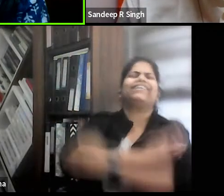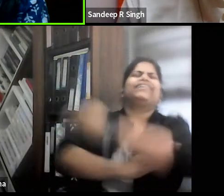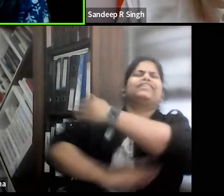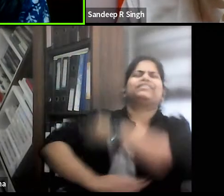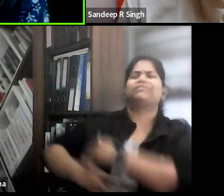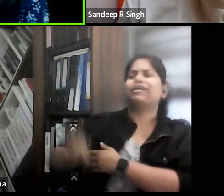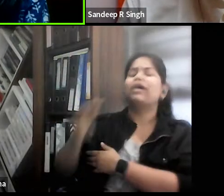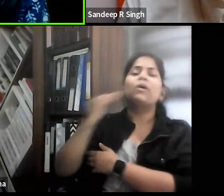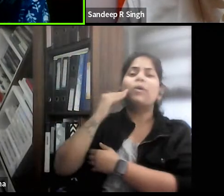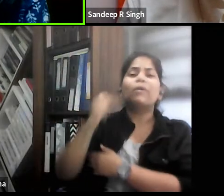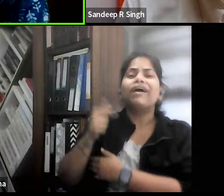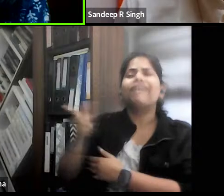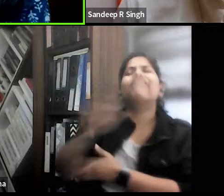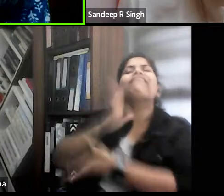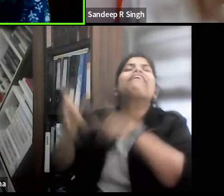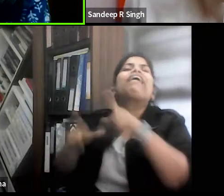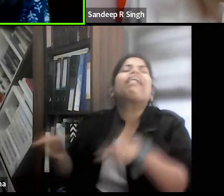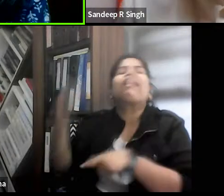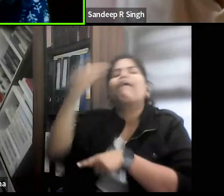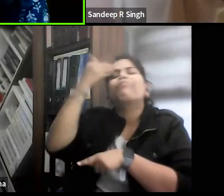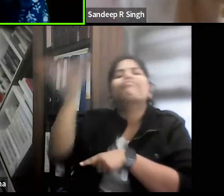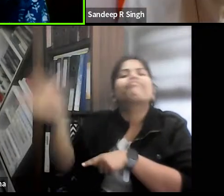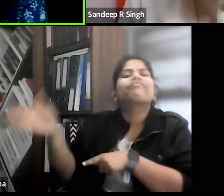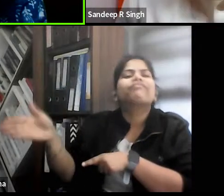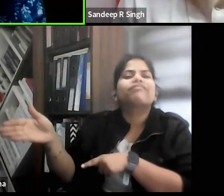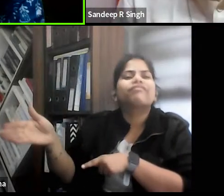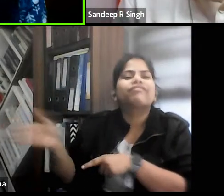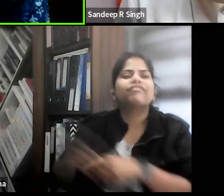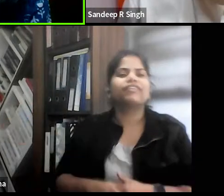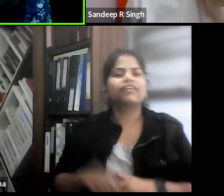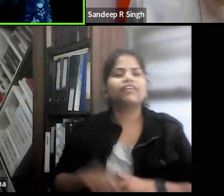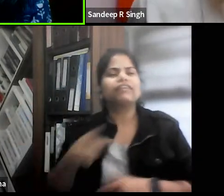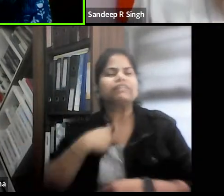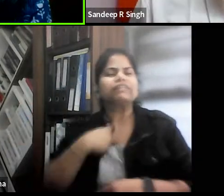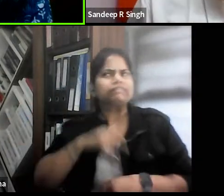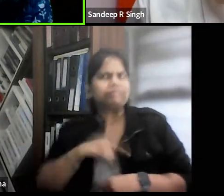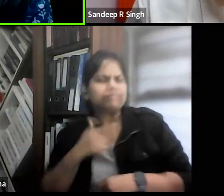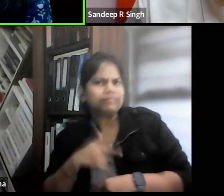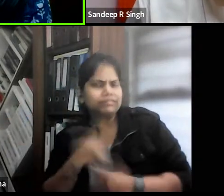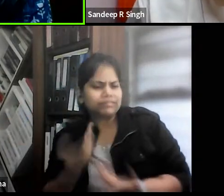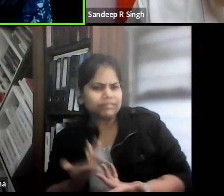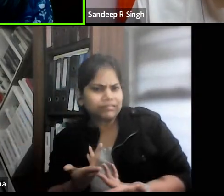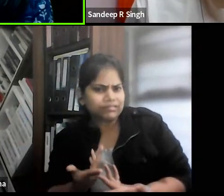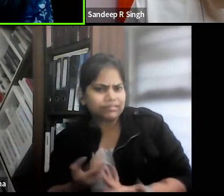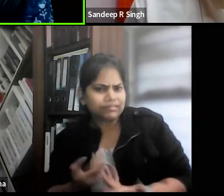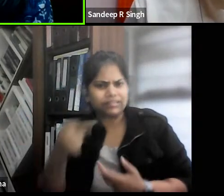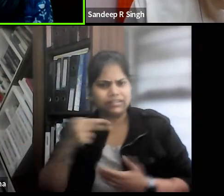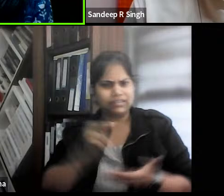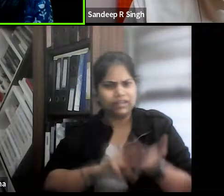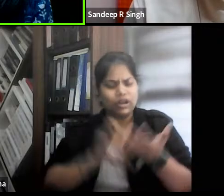language. True, And yeah. yes, and so I think, the normative is so rigid